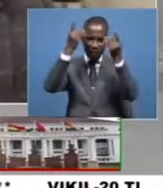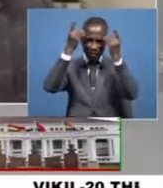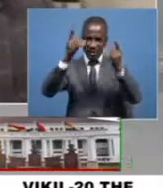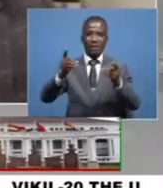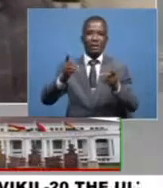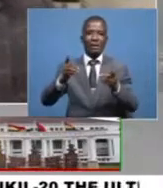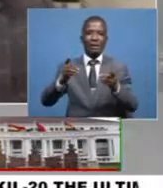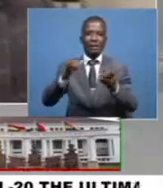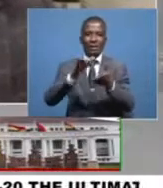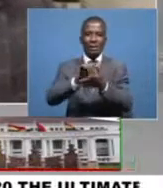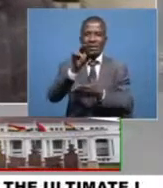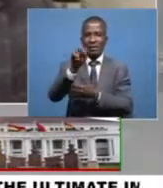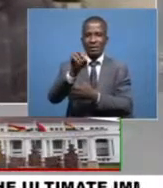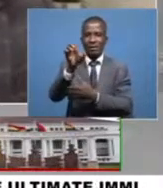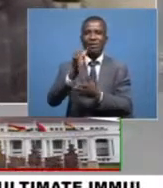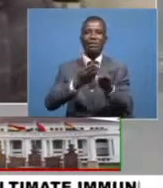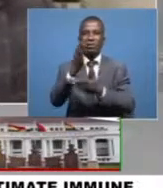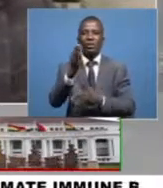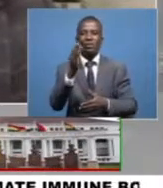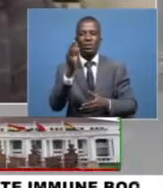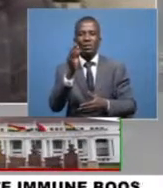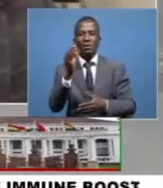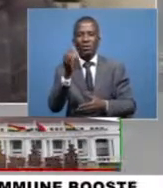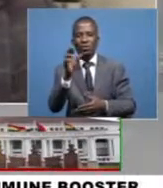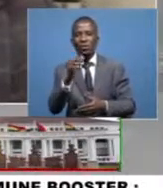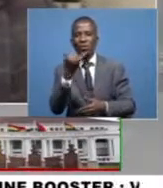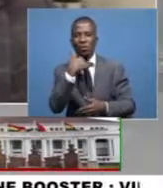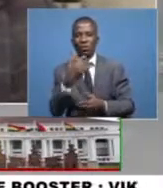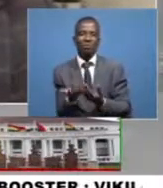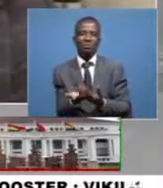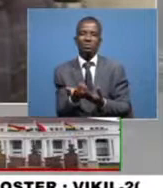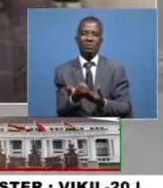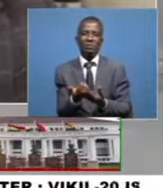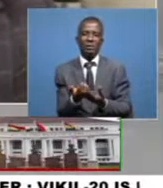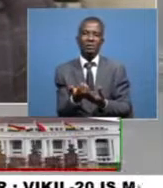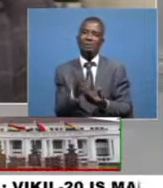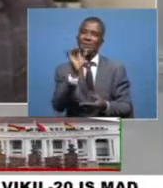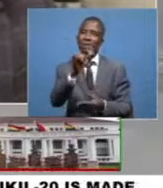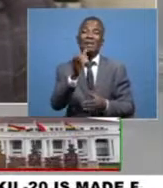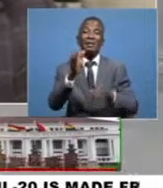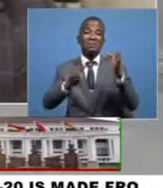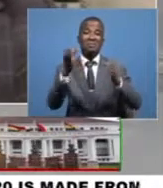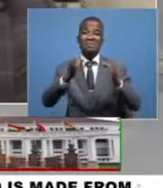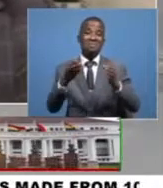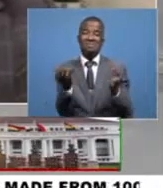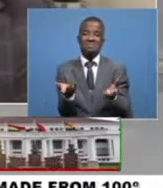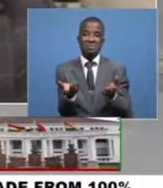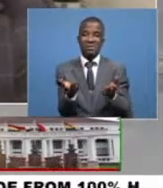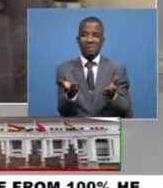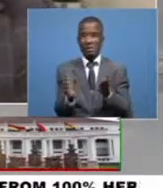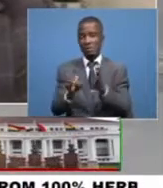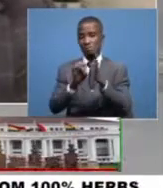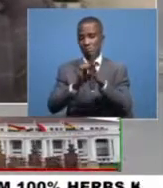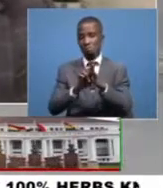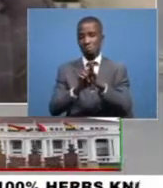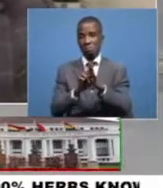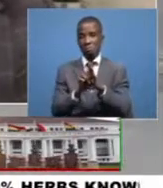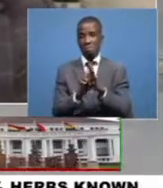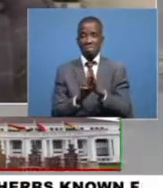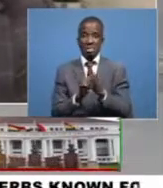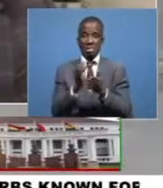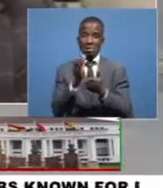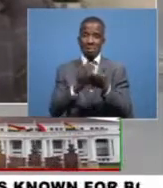Well, generally speaking, it will be the court that will determine at the end of the matter. But the petitioner, so for instance, there's what in